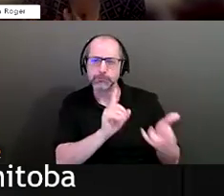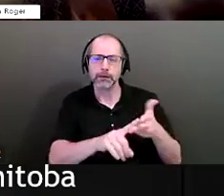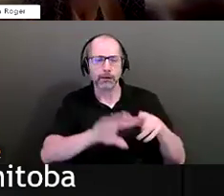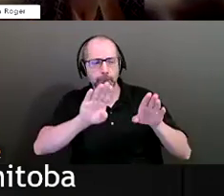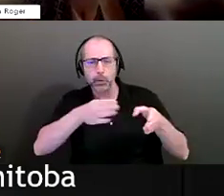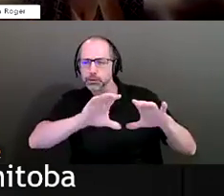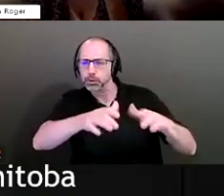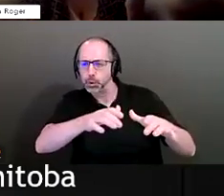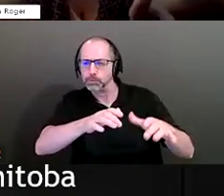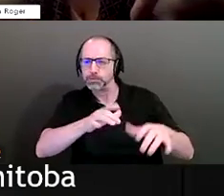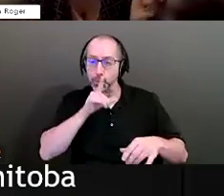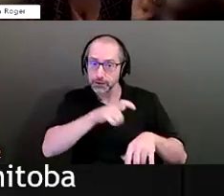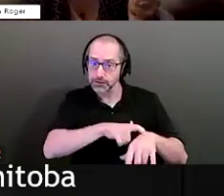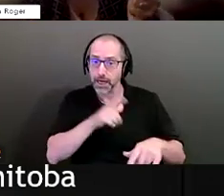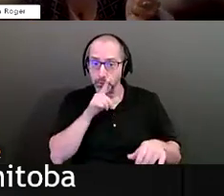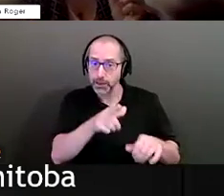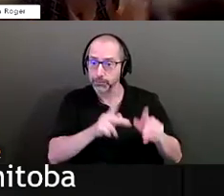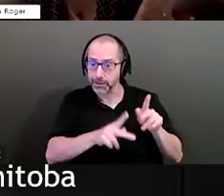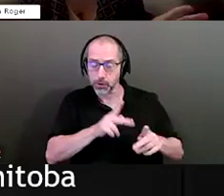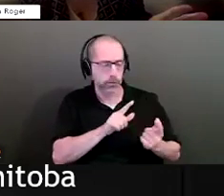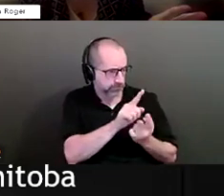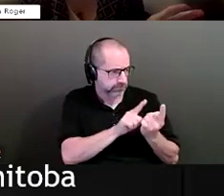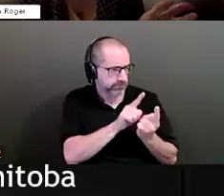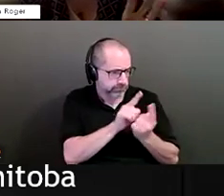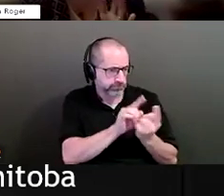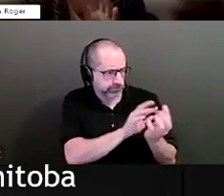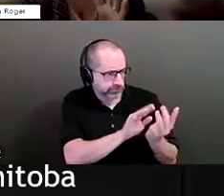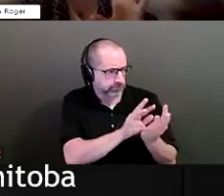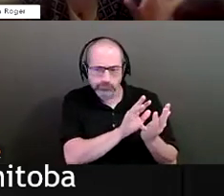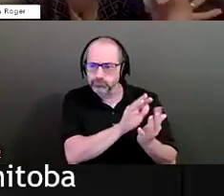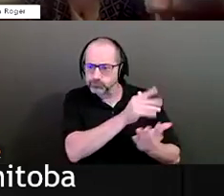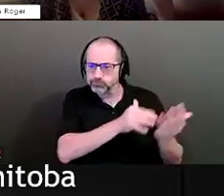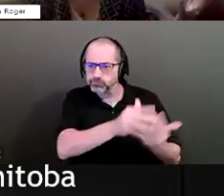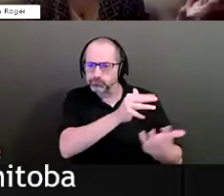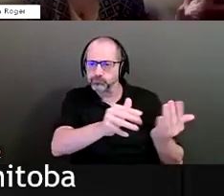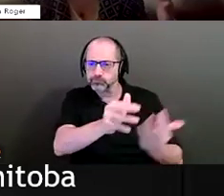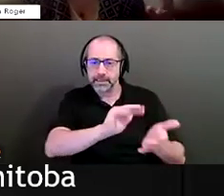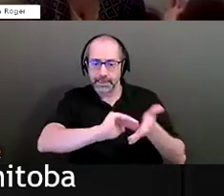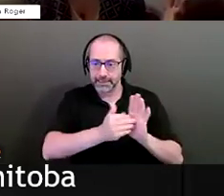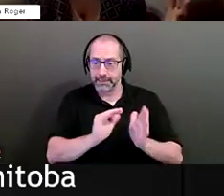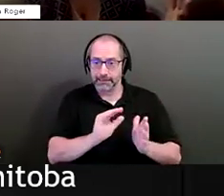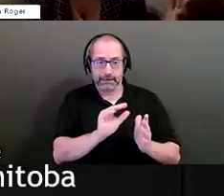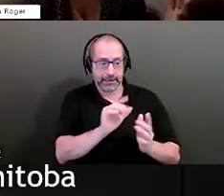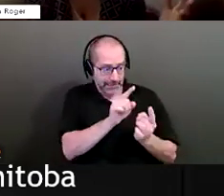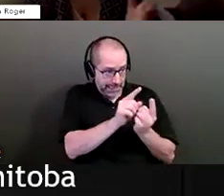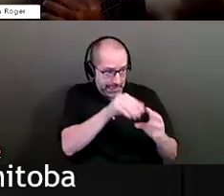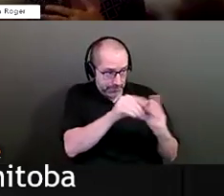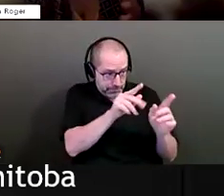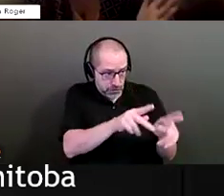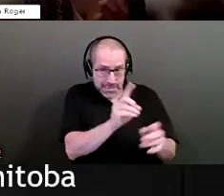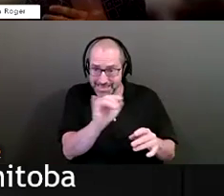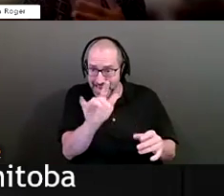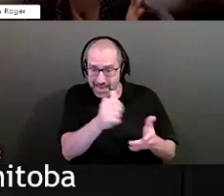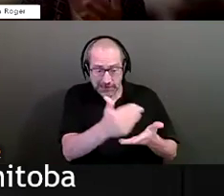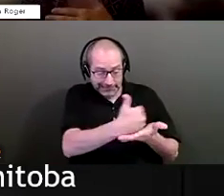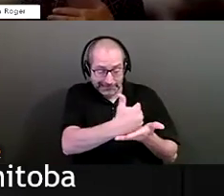real people. We were quite lucky that we were able to collect all our data all our in-person data before COVID began, so that we